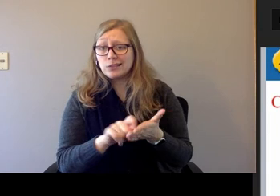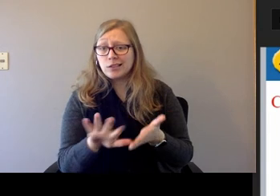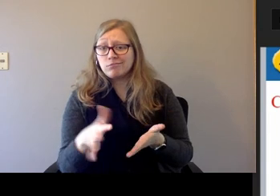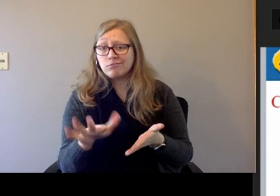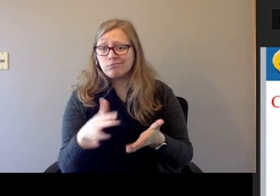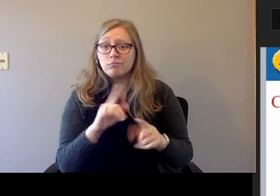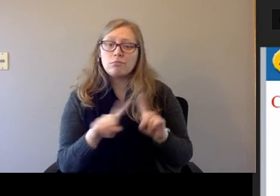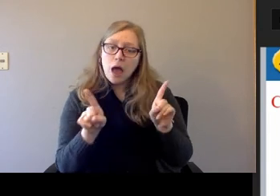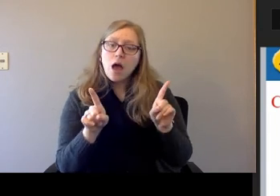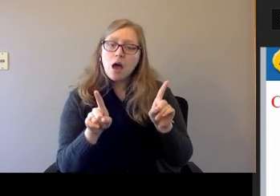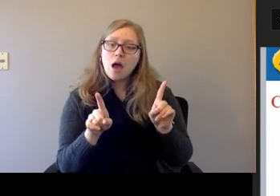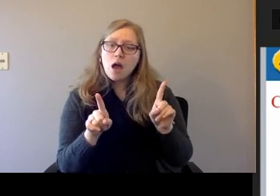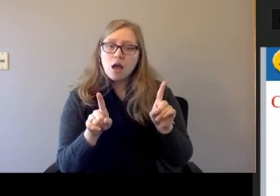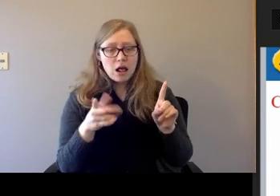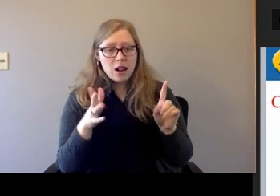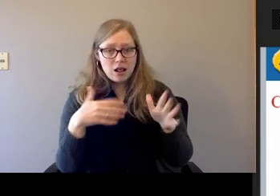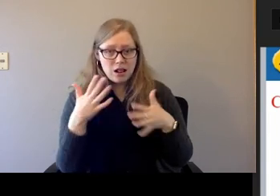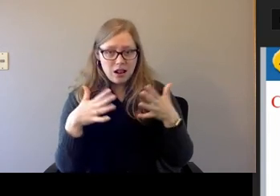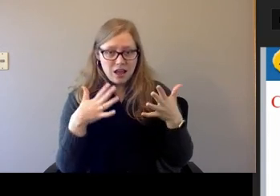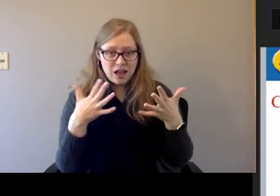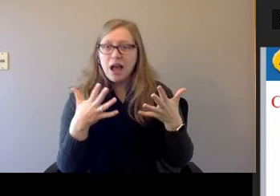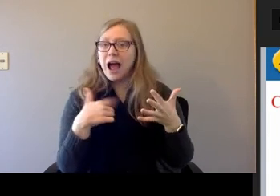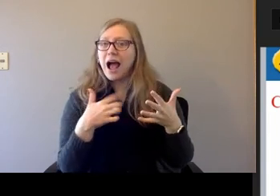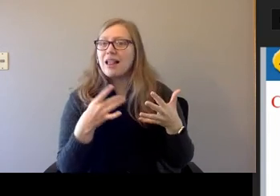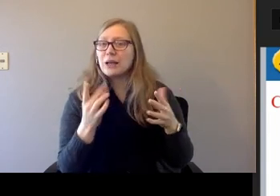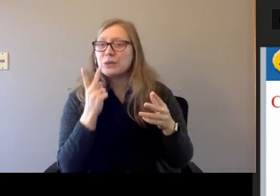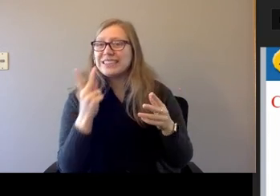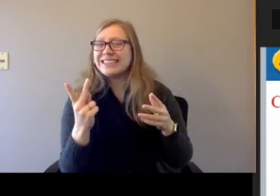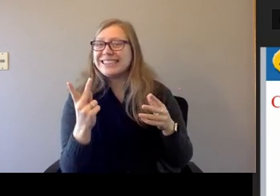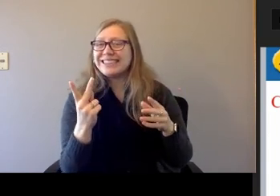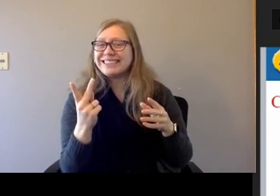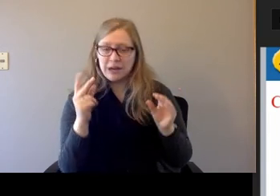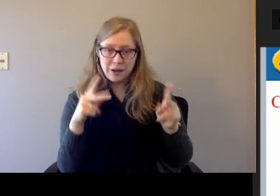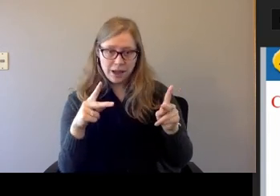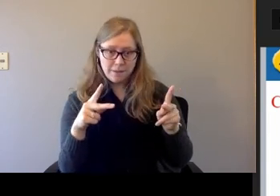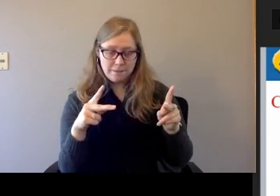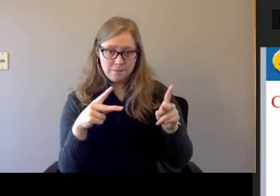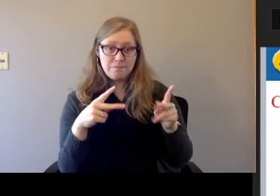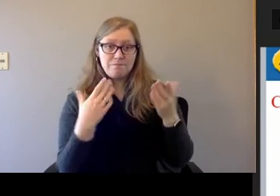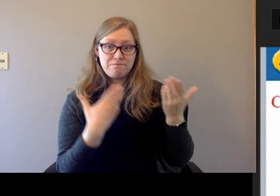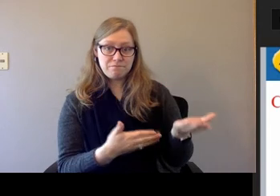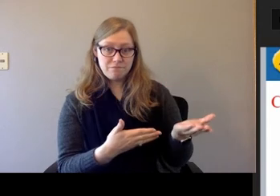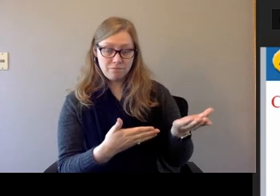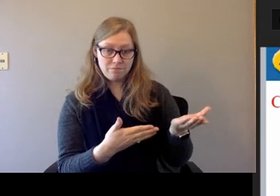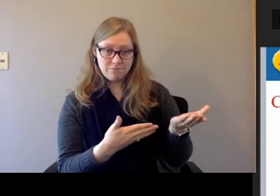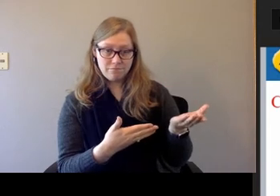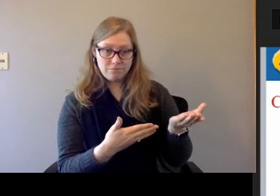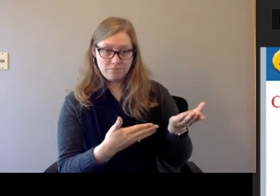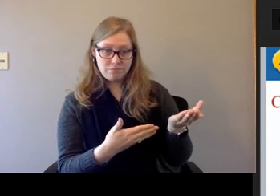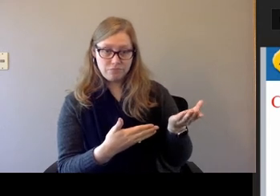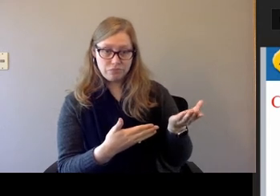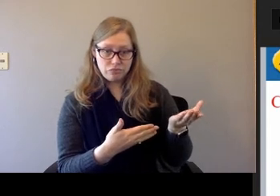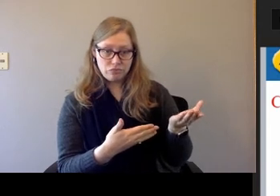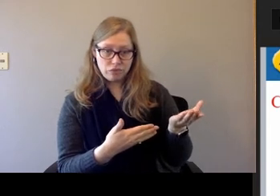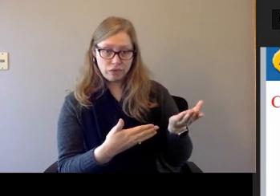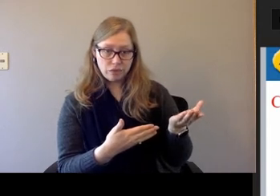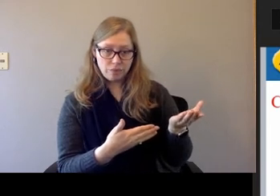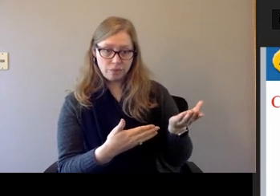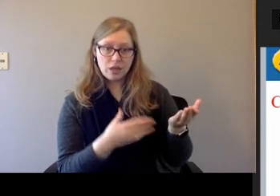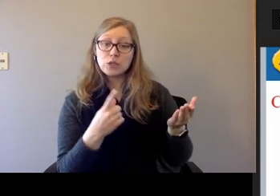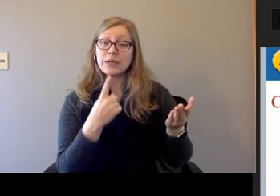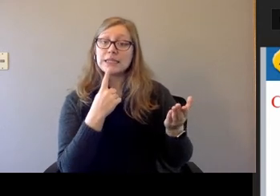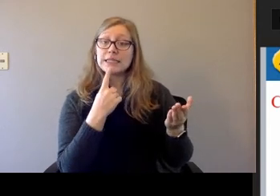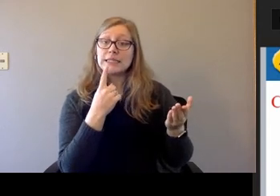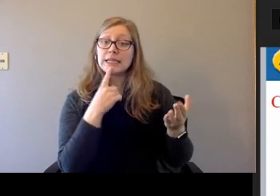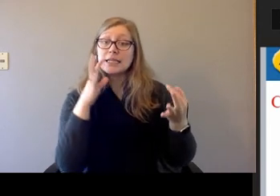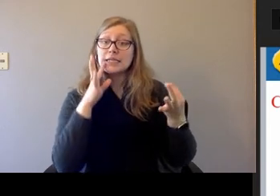I'm going to see. All right, so here we go. And it says, determine if you can